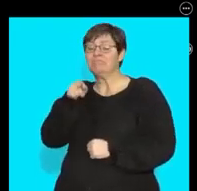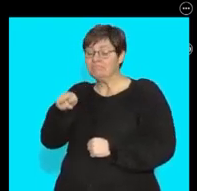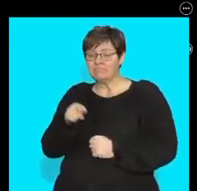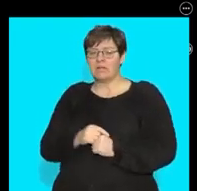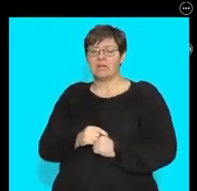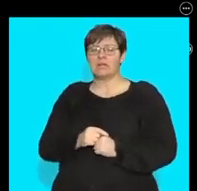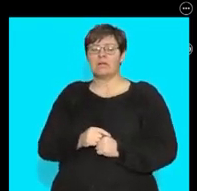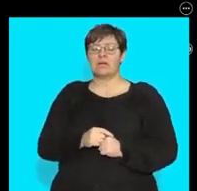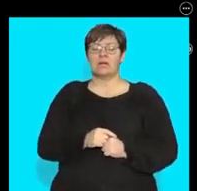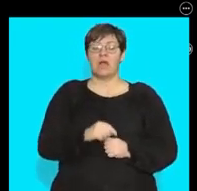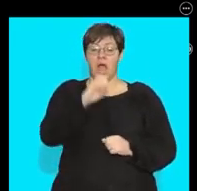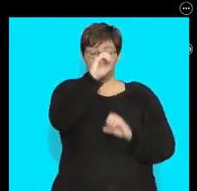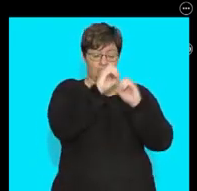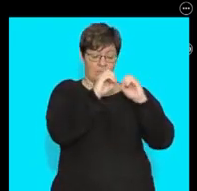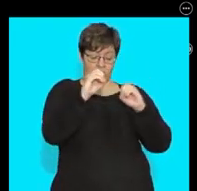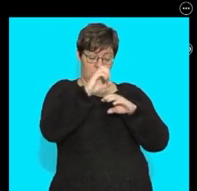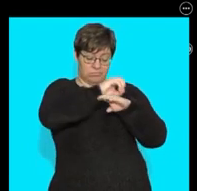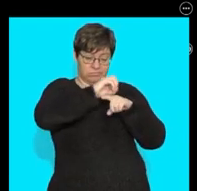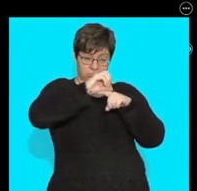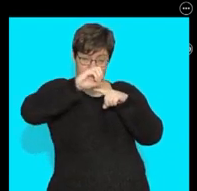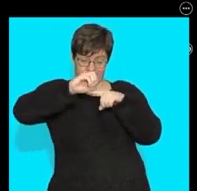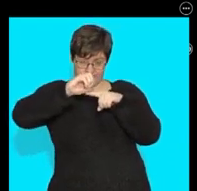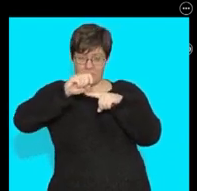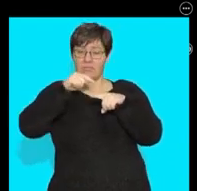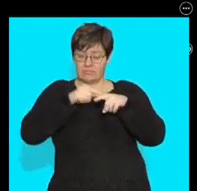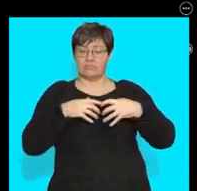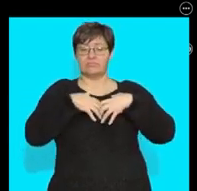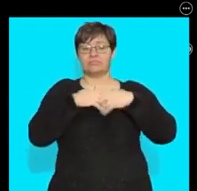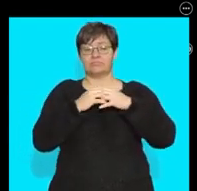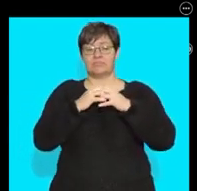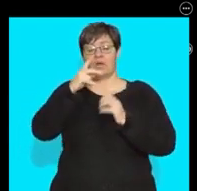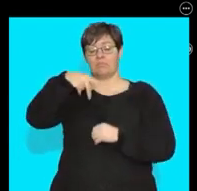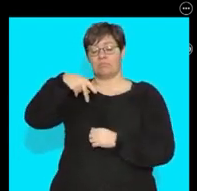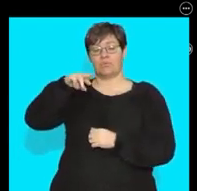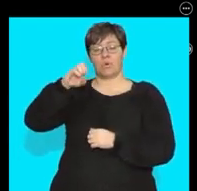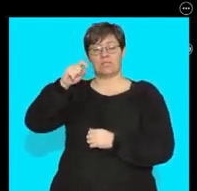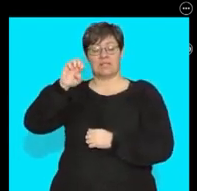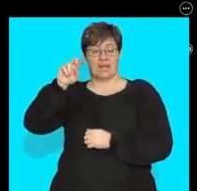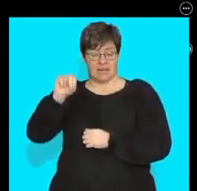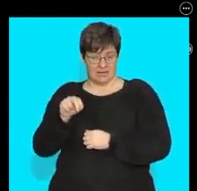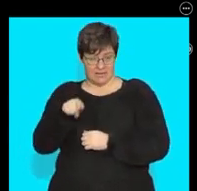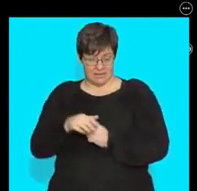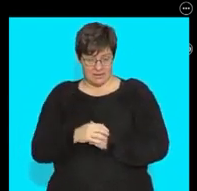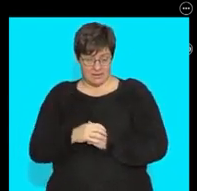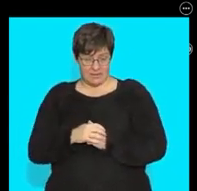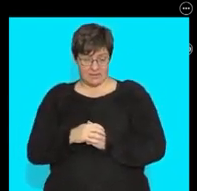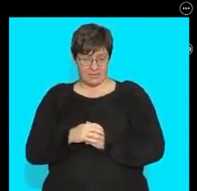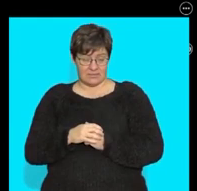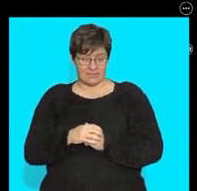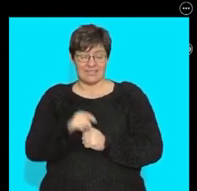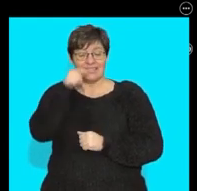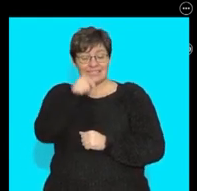the ribosome, here's my ribosome, it makes a protein, right? The protein looks like that.